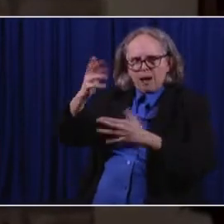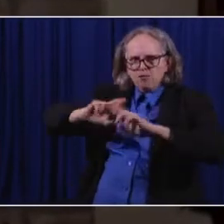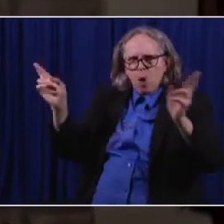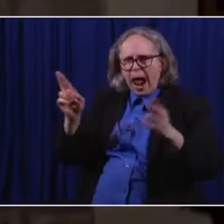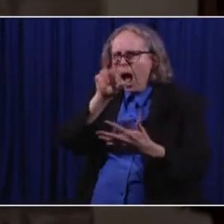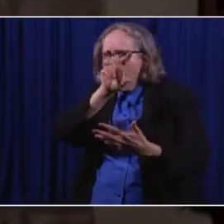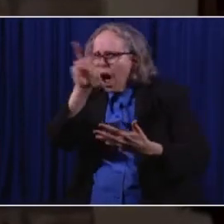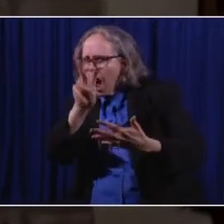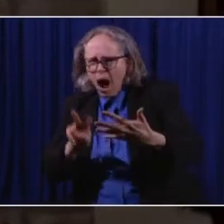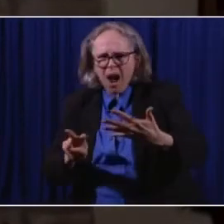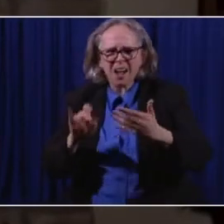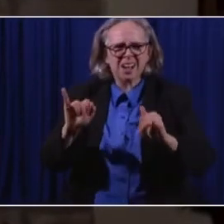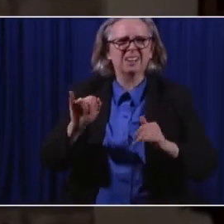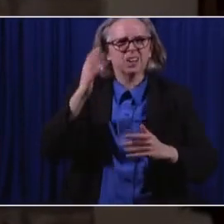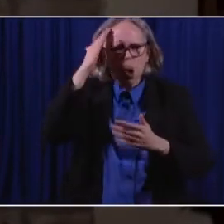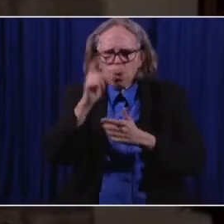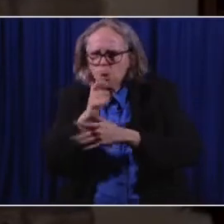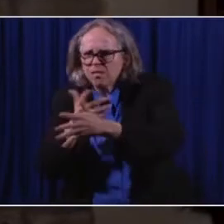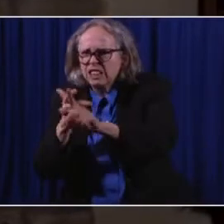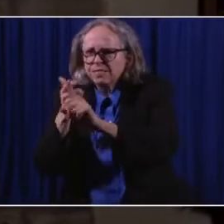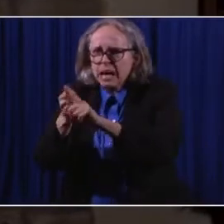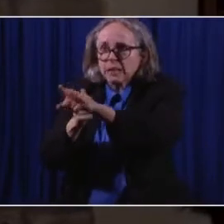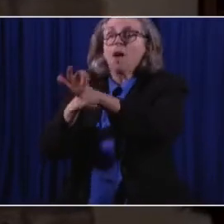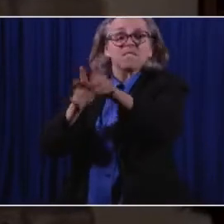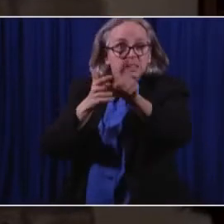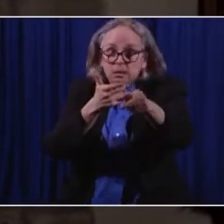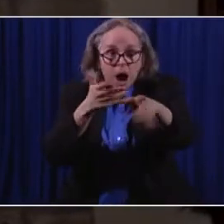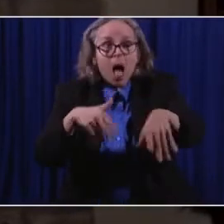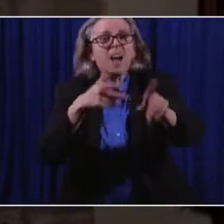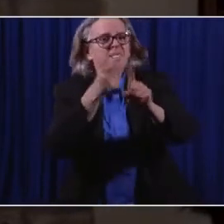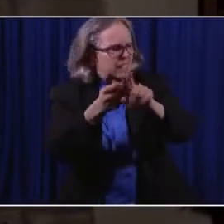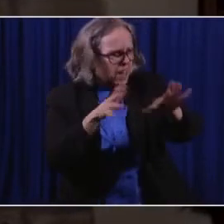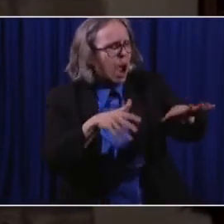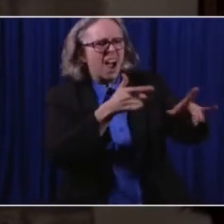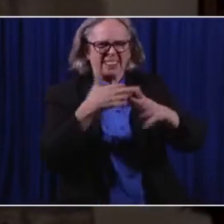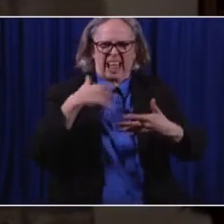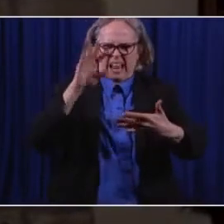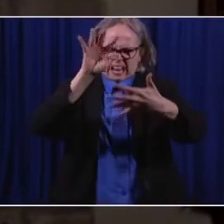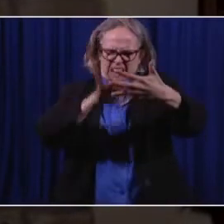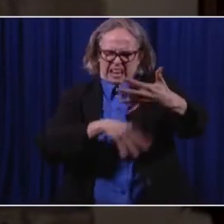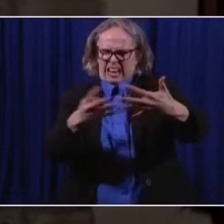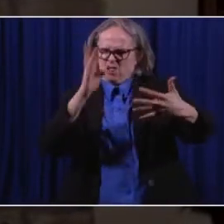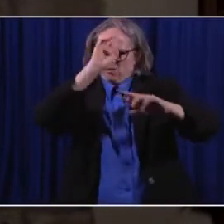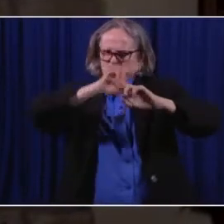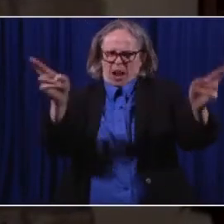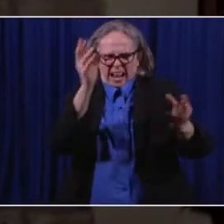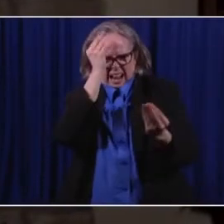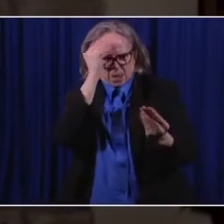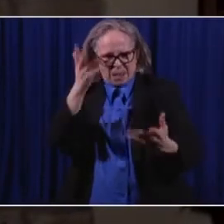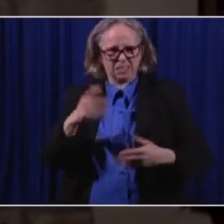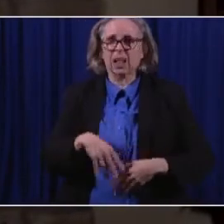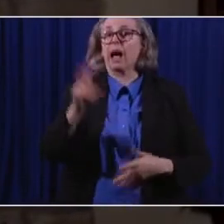on out there. And we have to get through a good part of 1A before we can open up